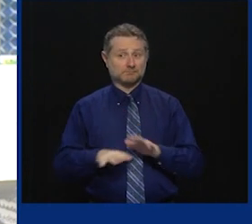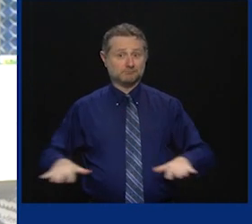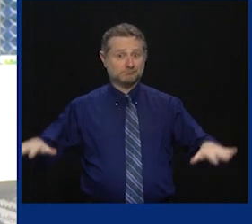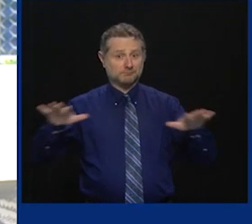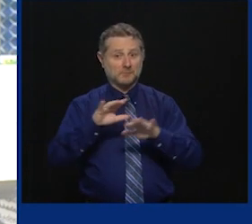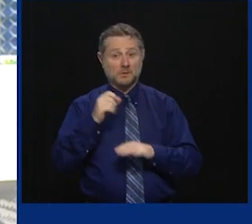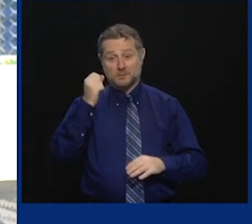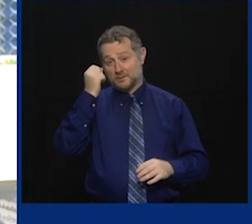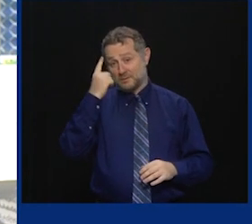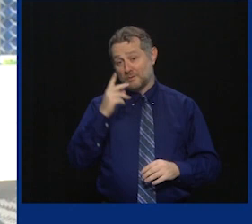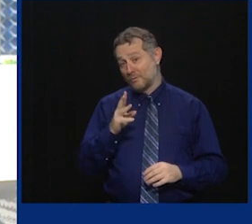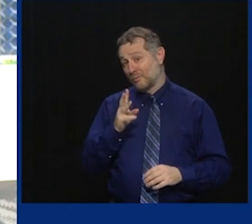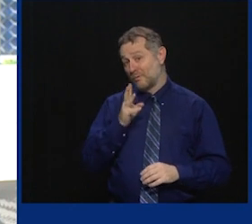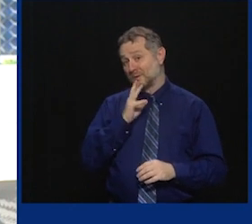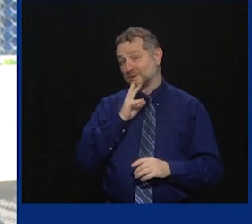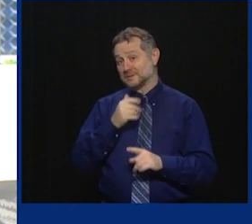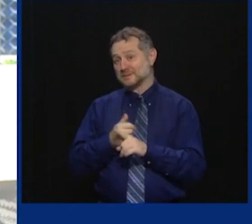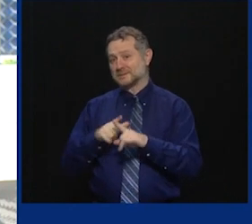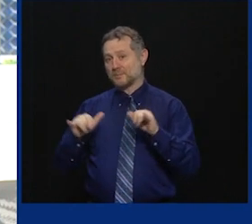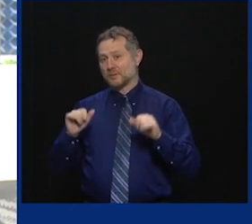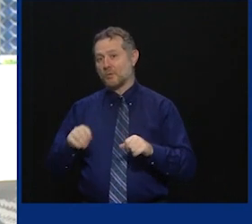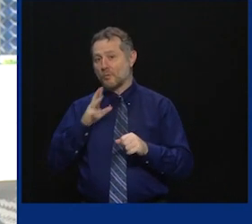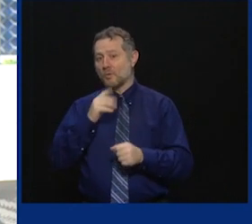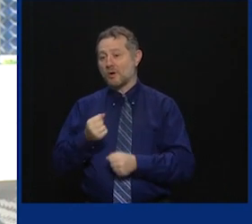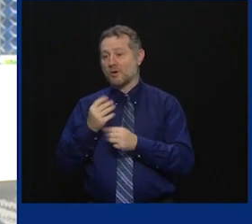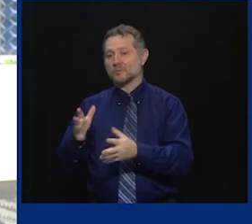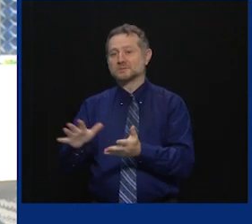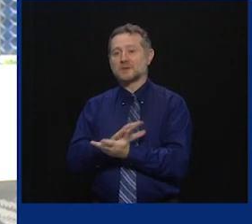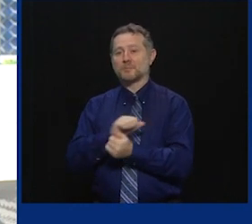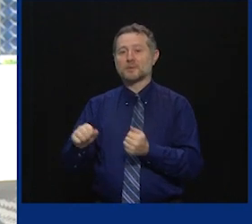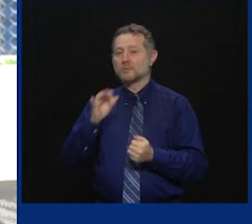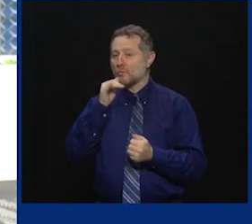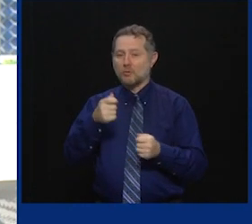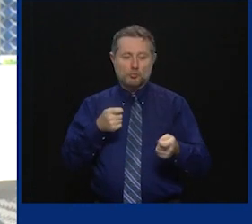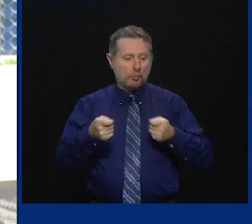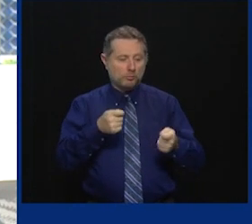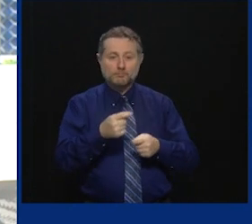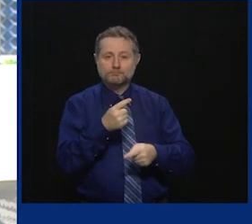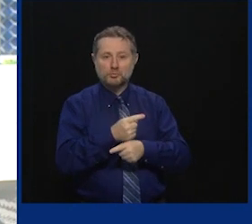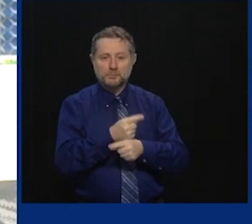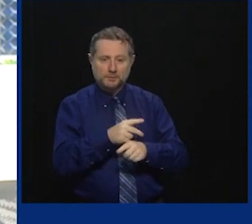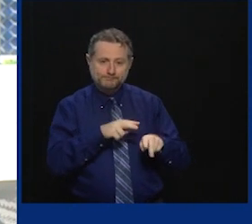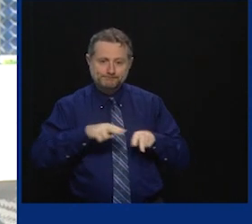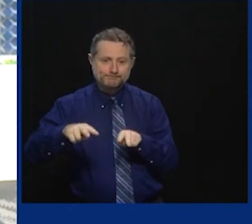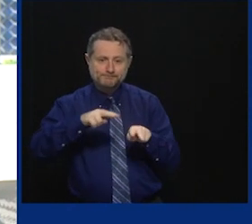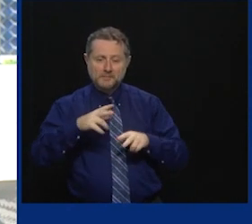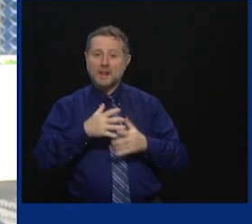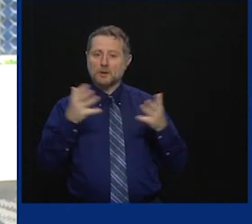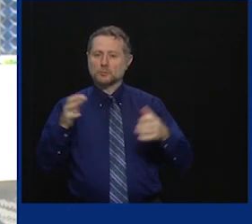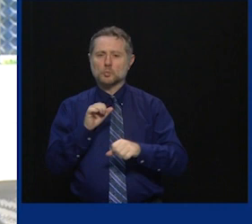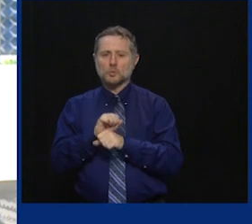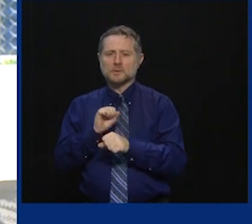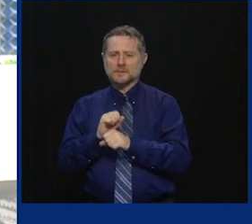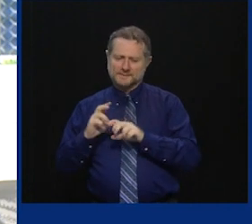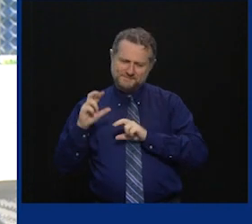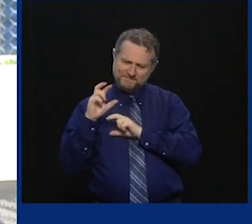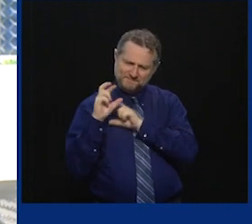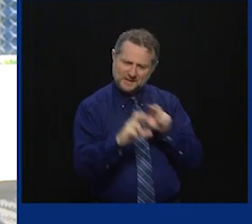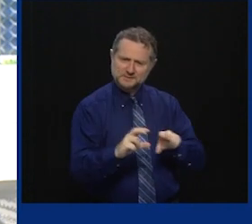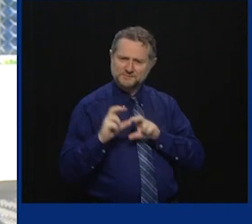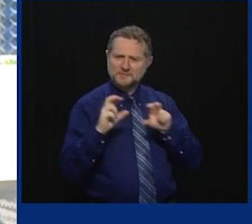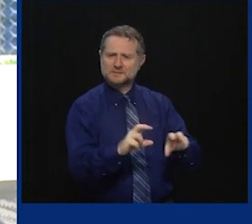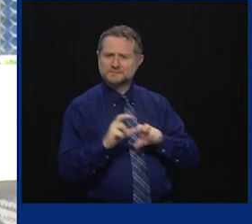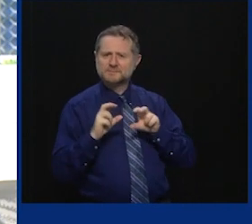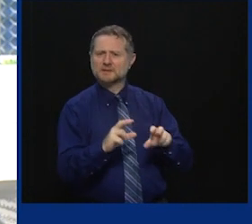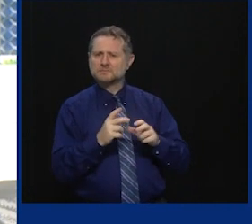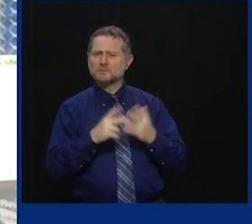for damage if it's not controlled appropriately. So we've done incredible work over the years, putting money into resiliency programs.